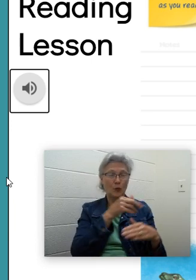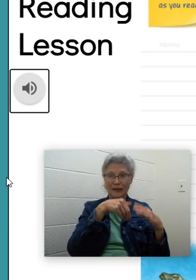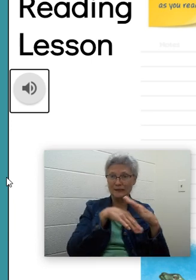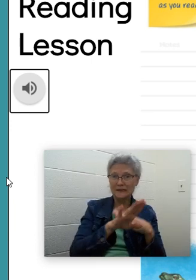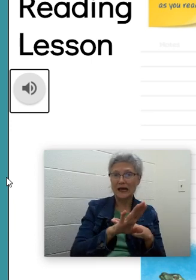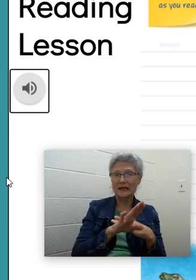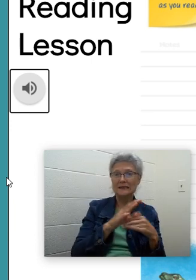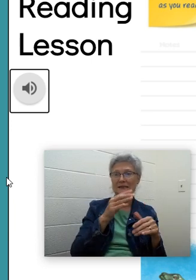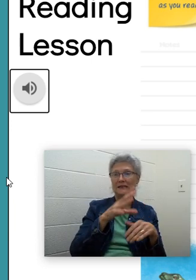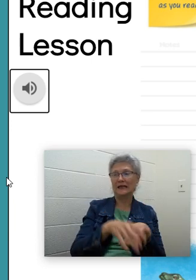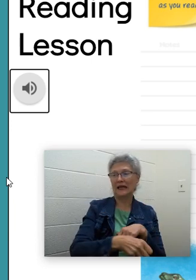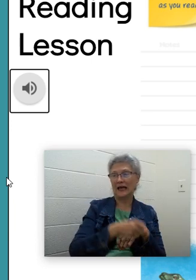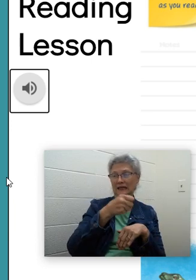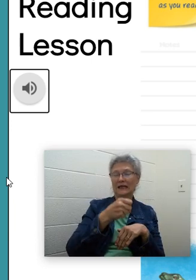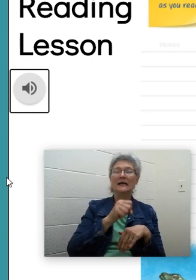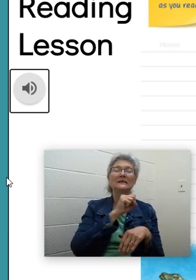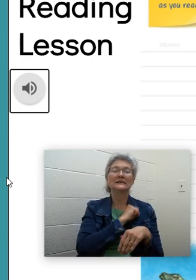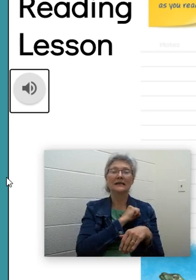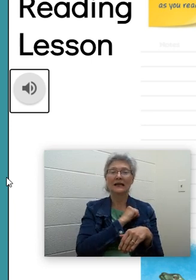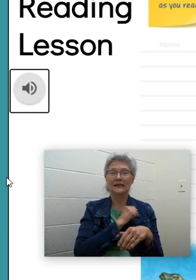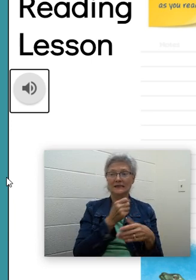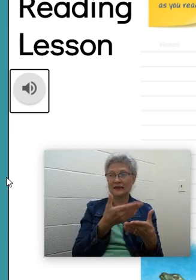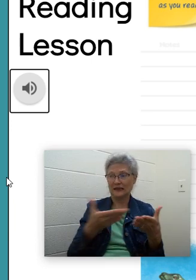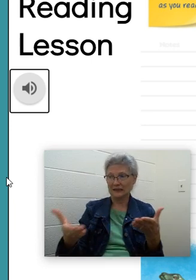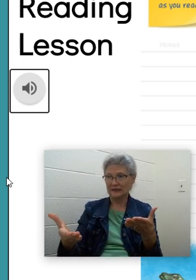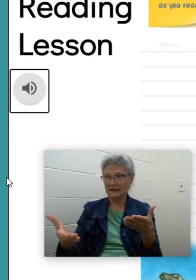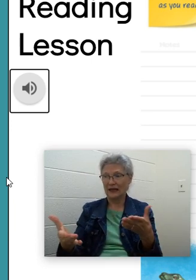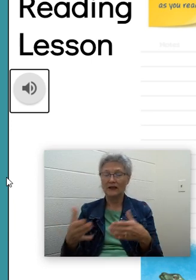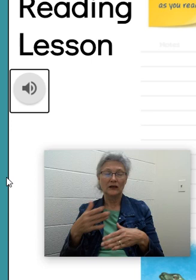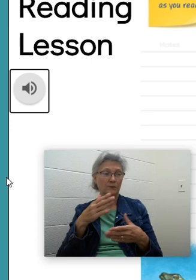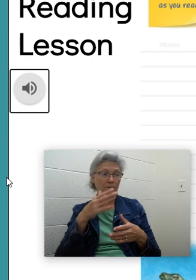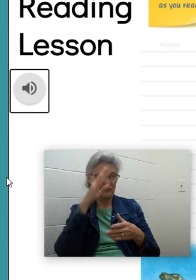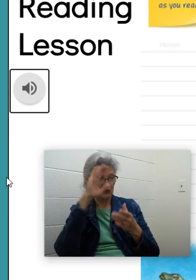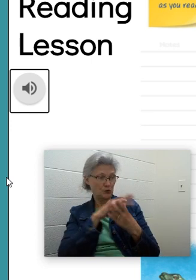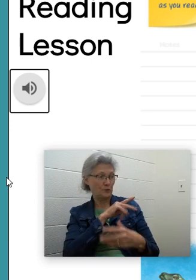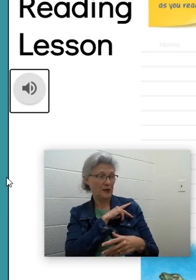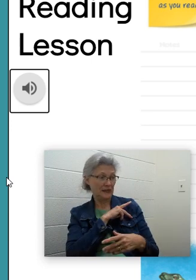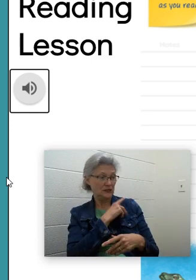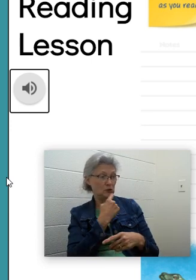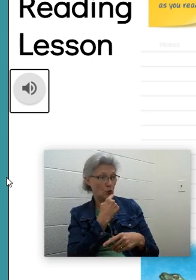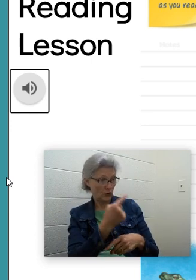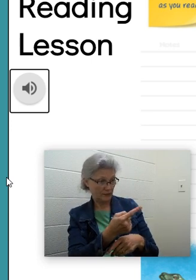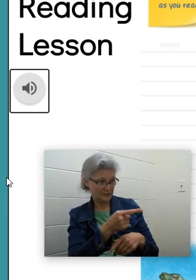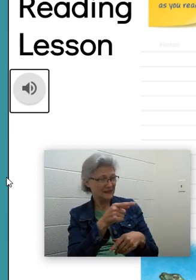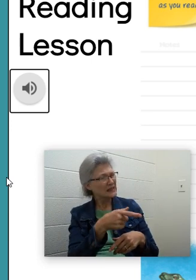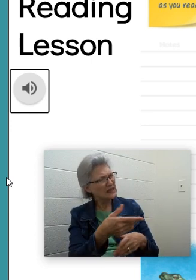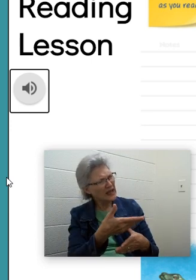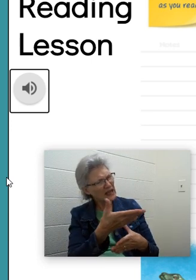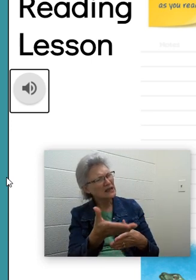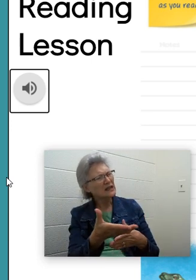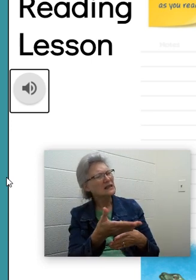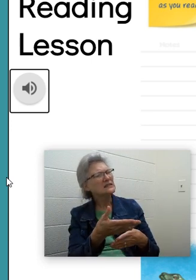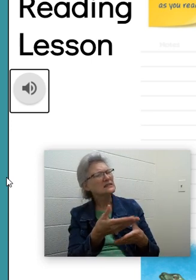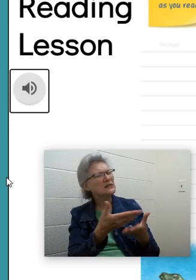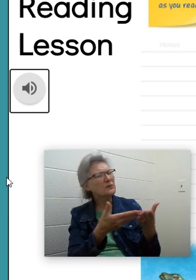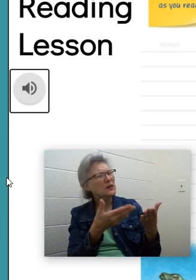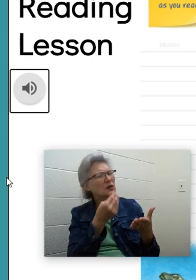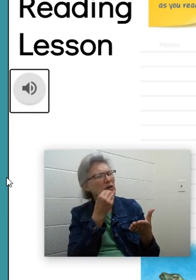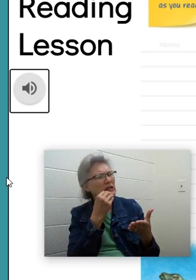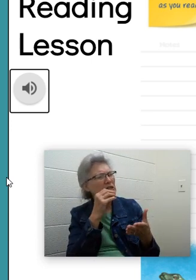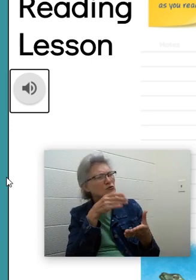told Mr. Pendensky to get the boy something to drink and eat. The warden seemed as dazed as